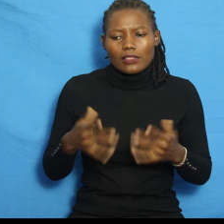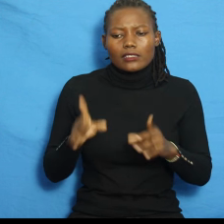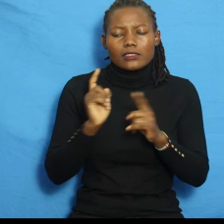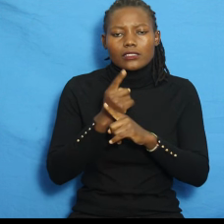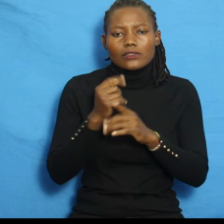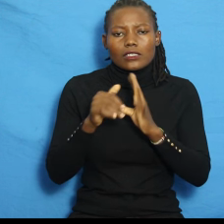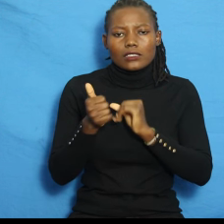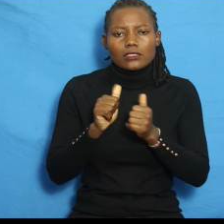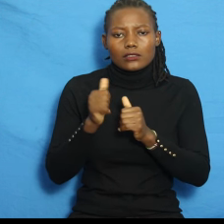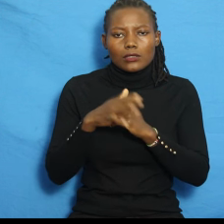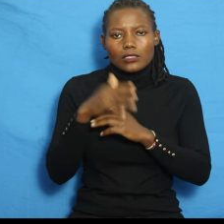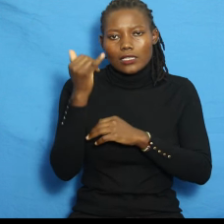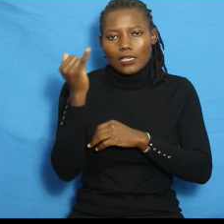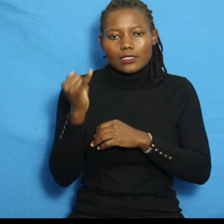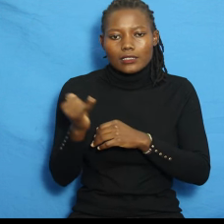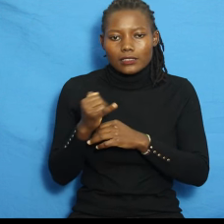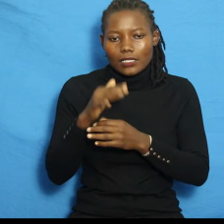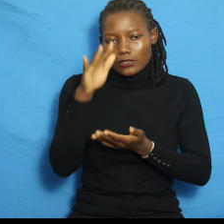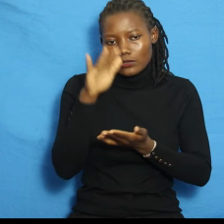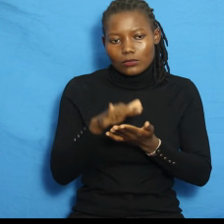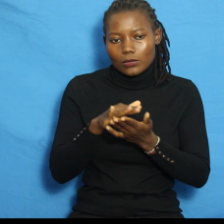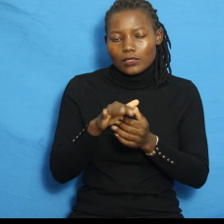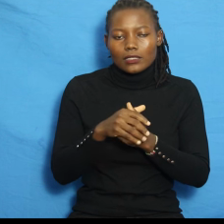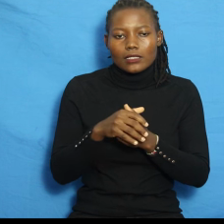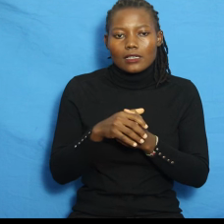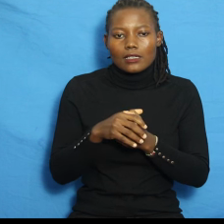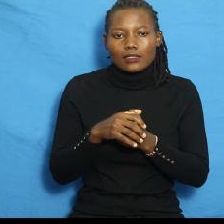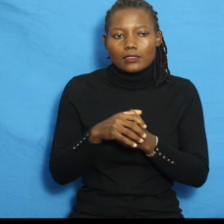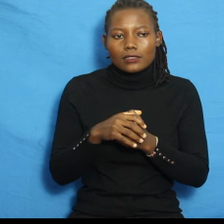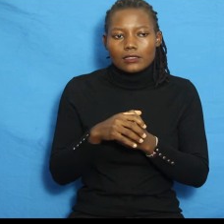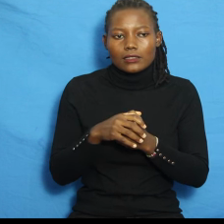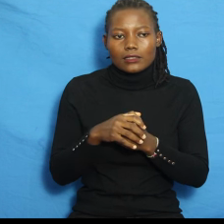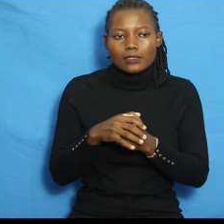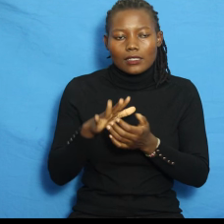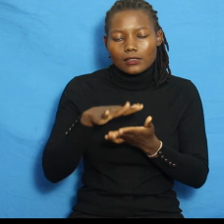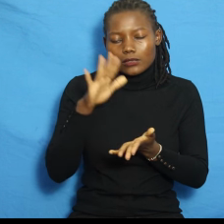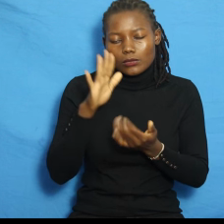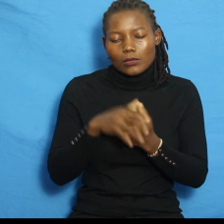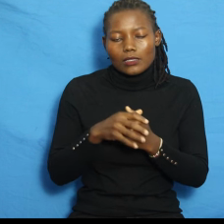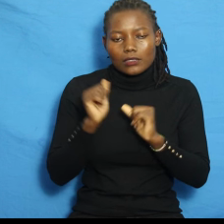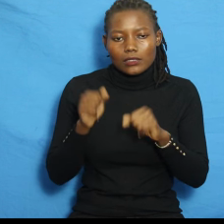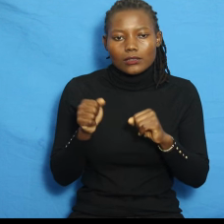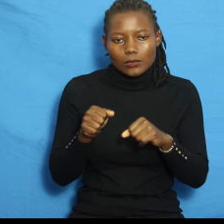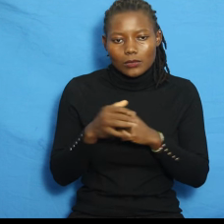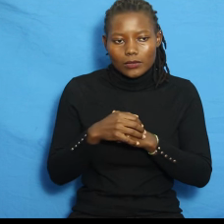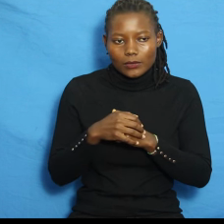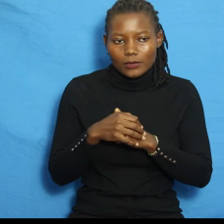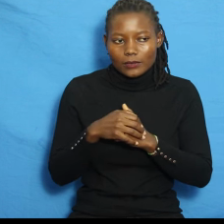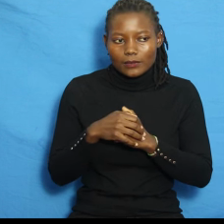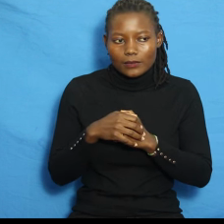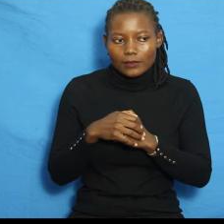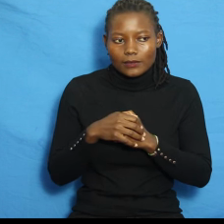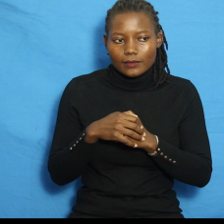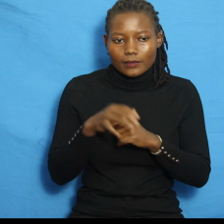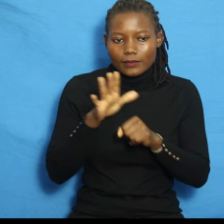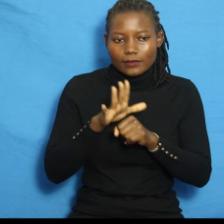sports are designed to minimize the fluid resistance as much as possible.